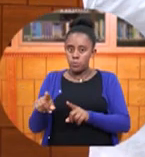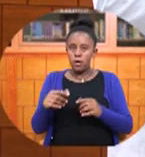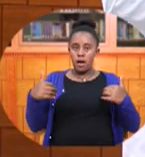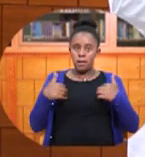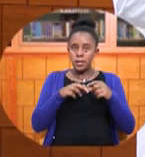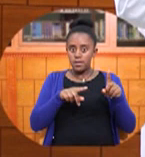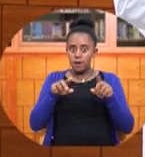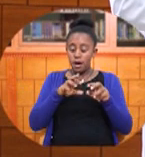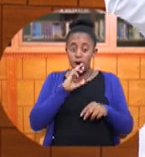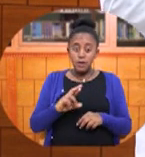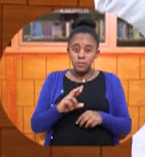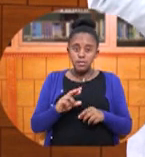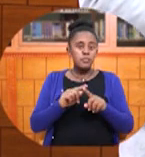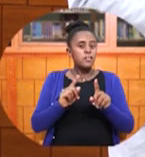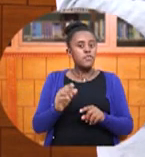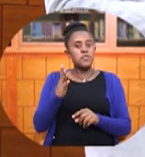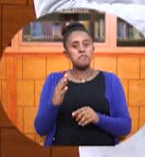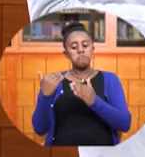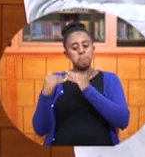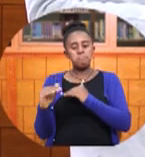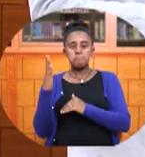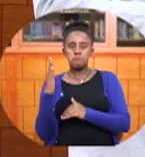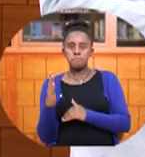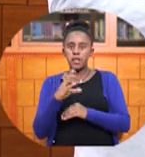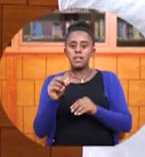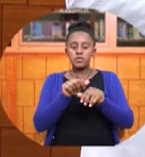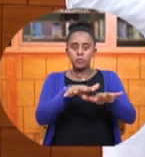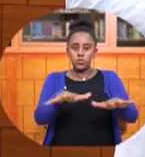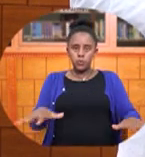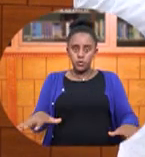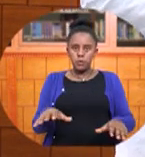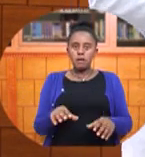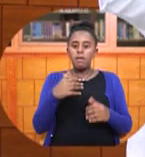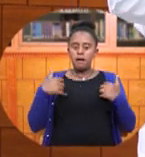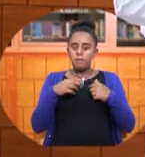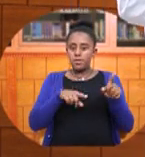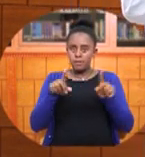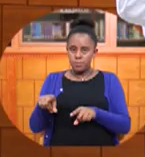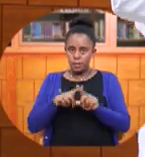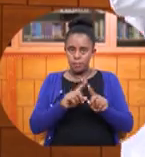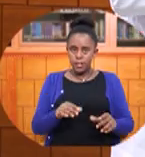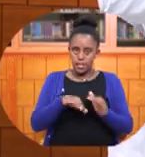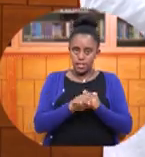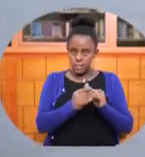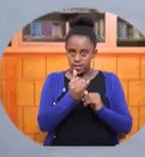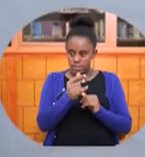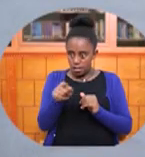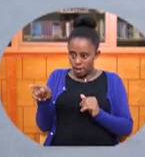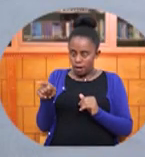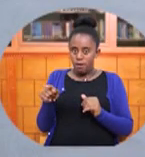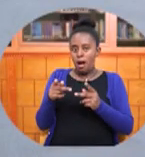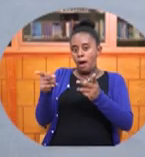are different in their type, size, and distribution. Animals are also different in their